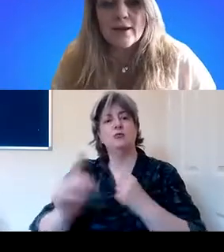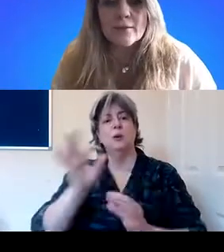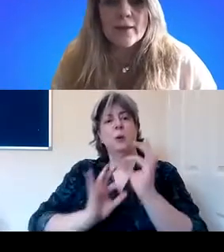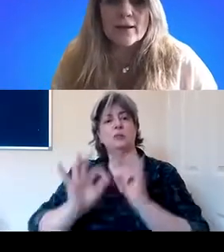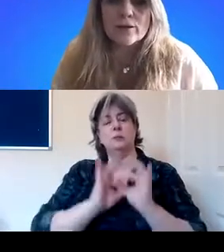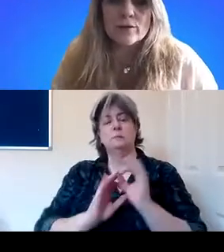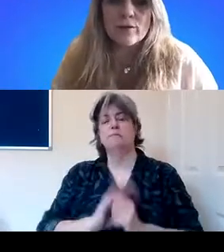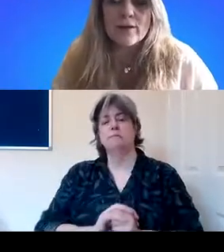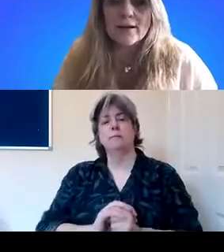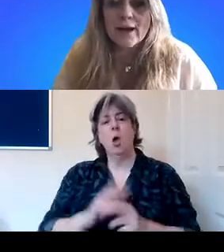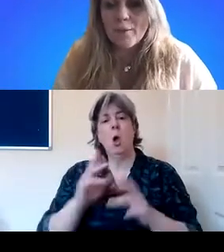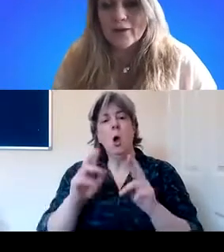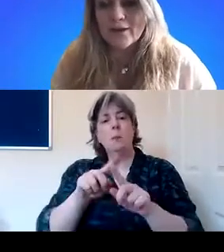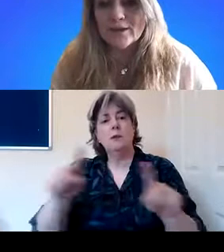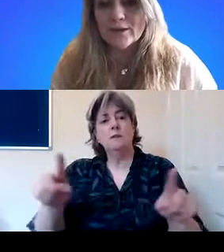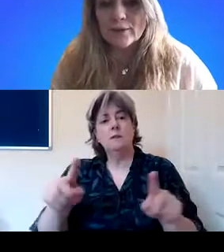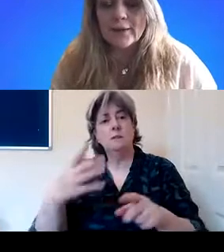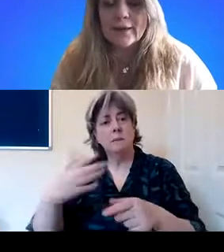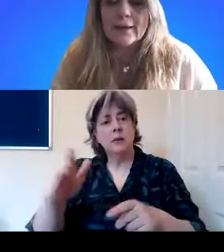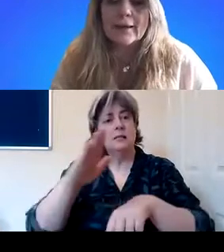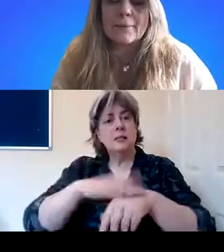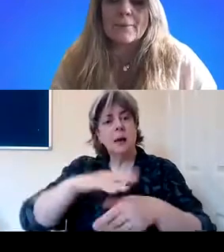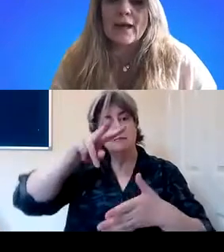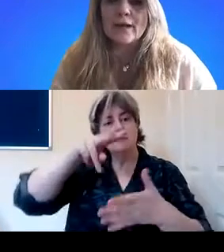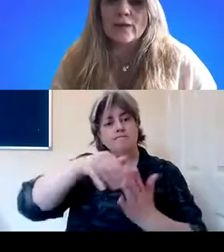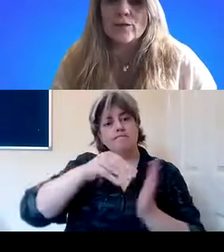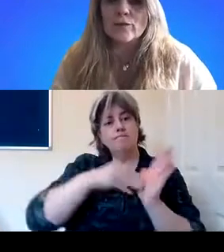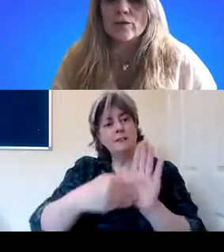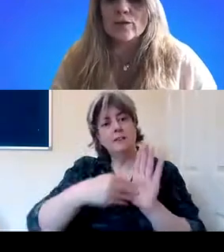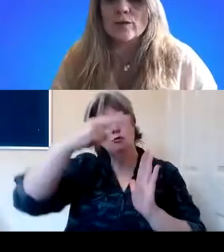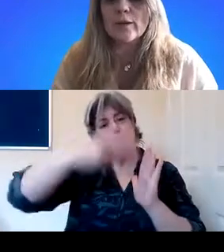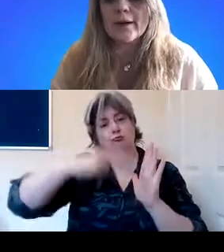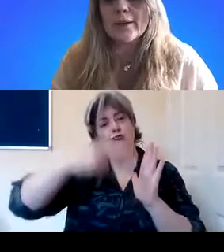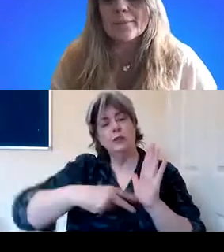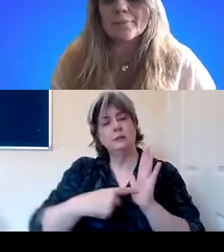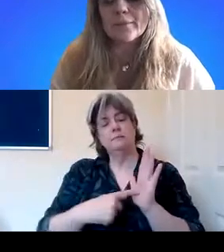had time to read our manifesto, and I just want to